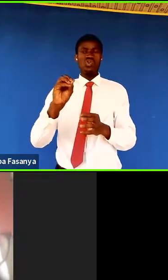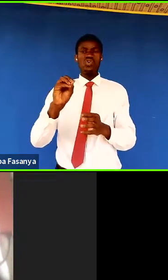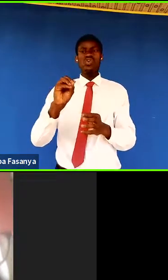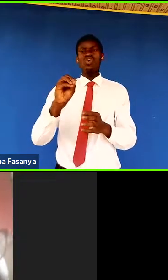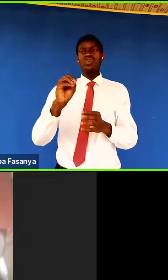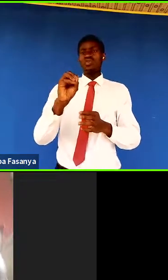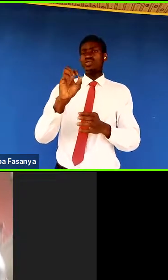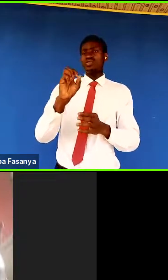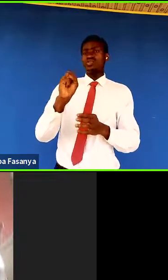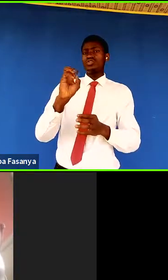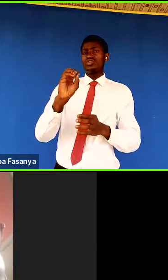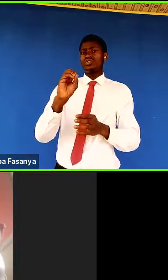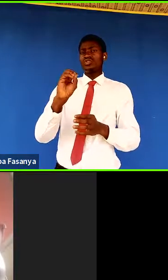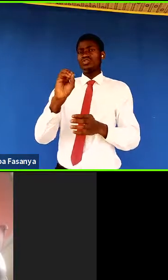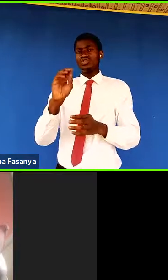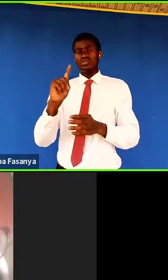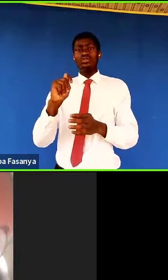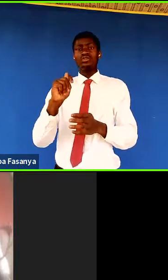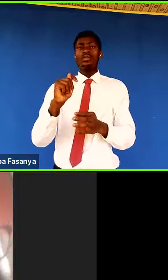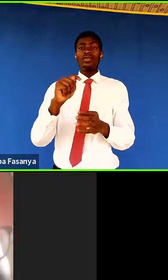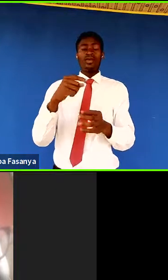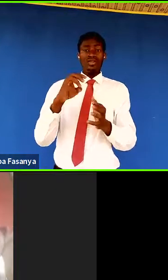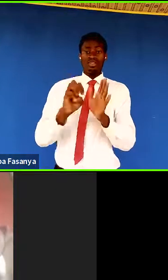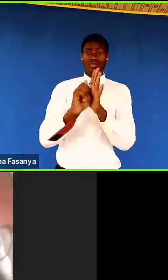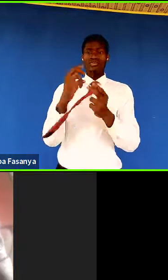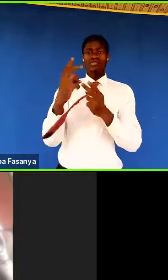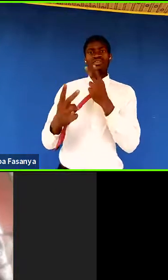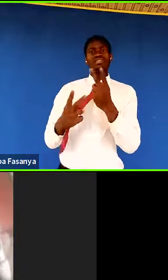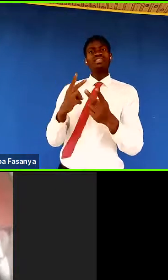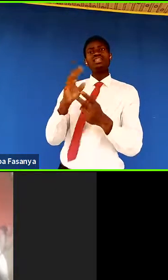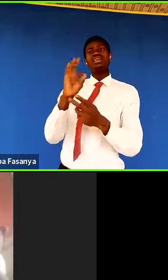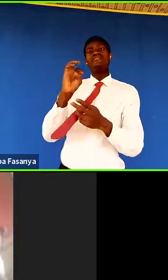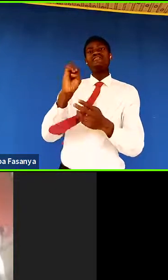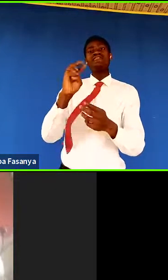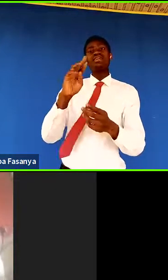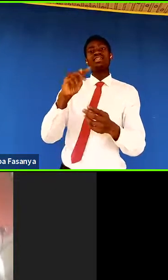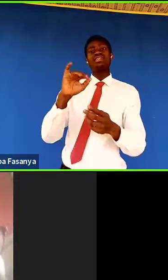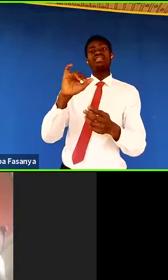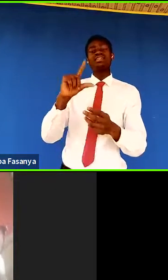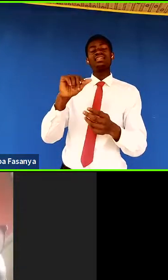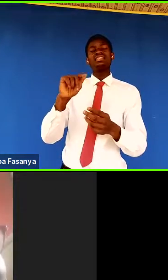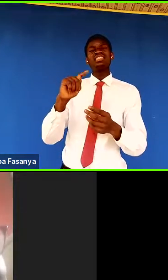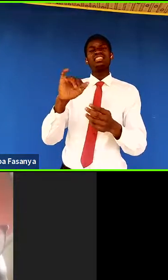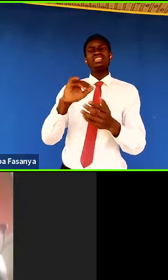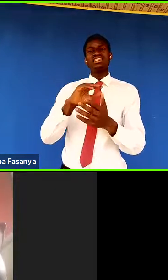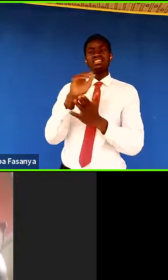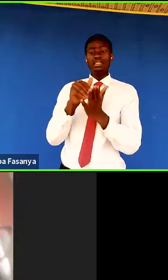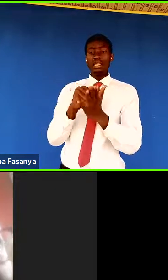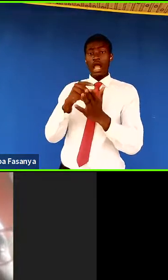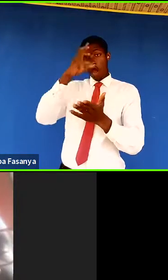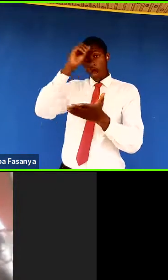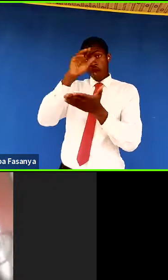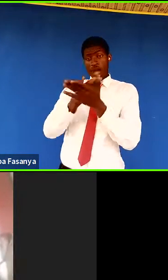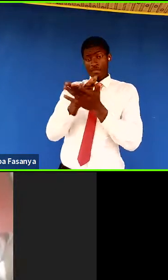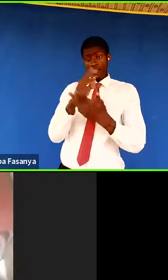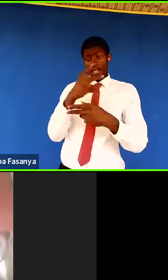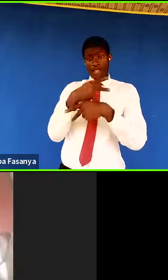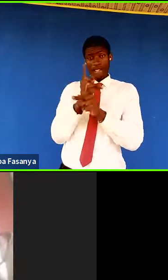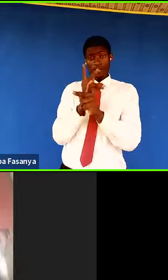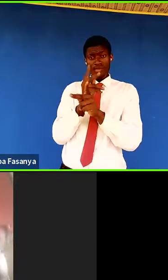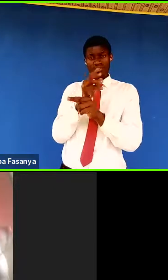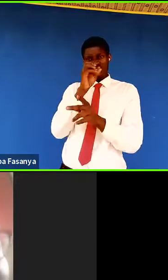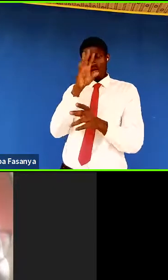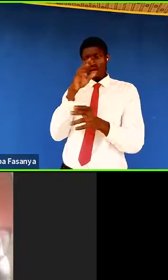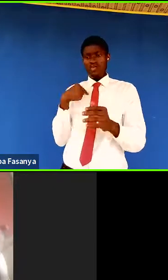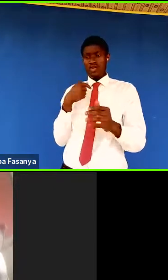a fertility center, and then the husband produces sperm, and then we separate the X and Y sperms.